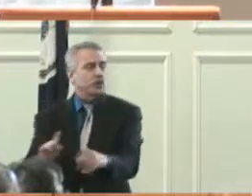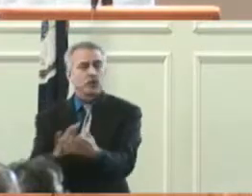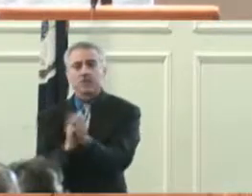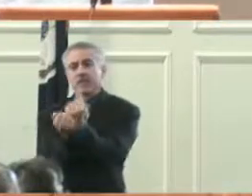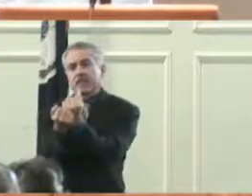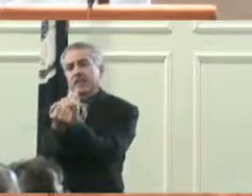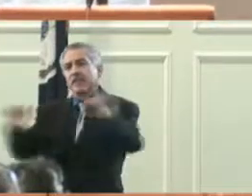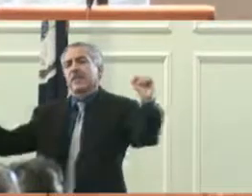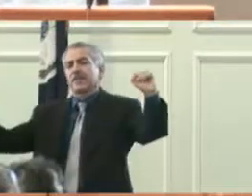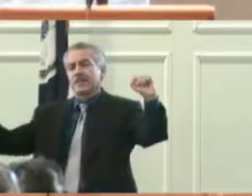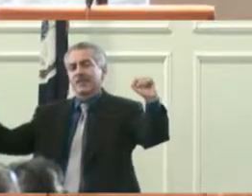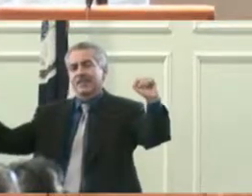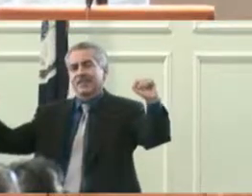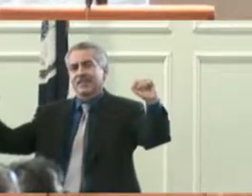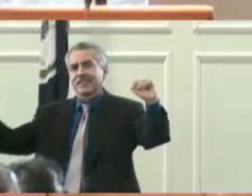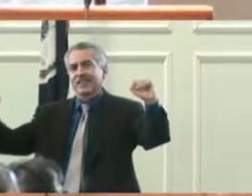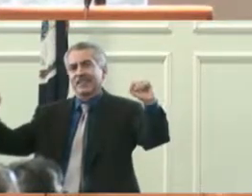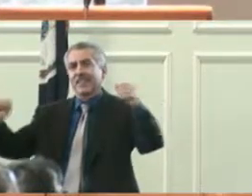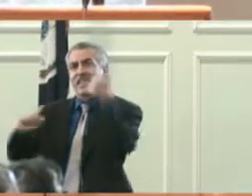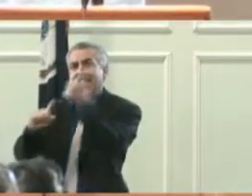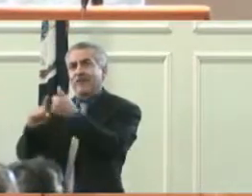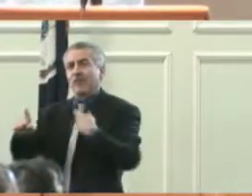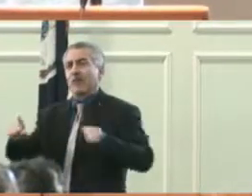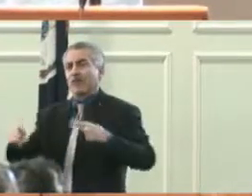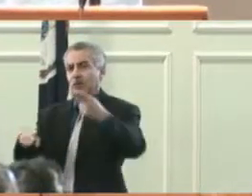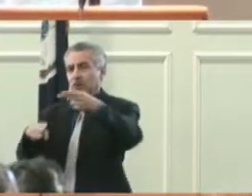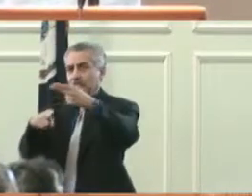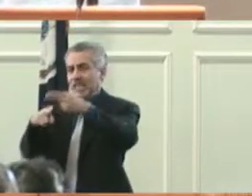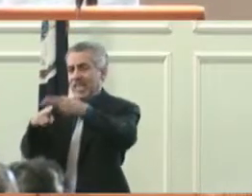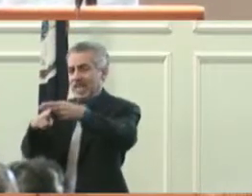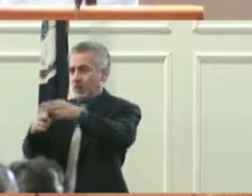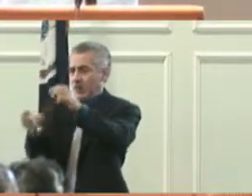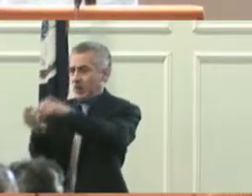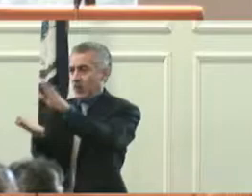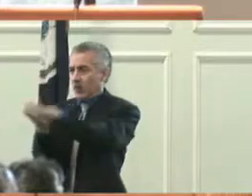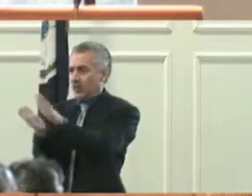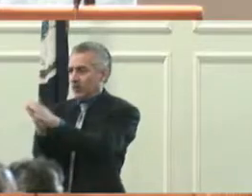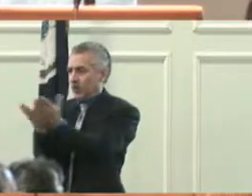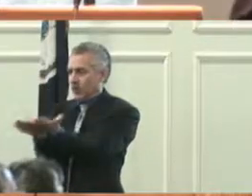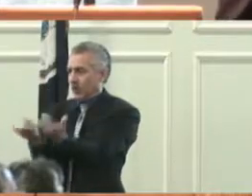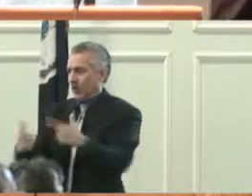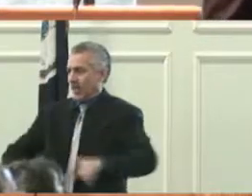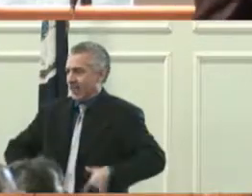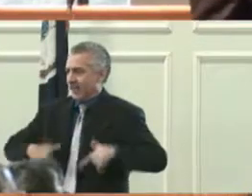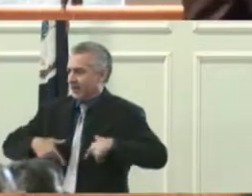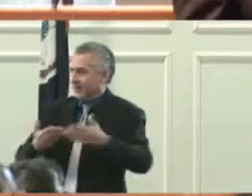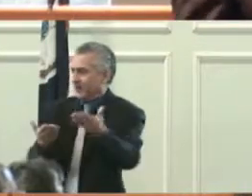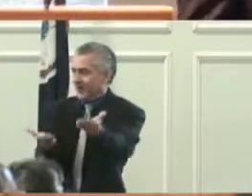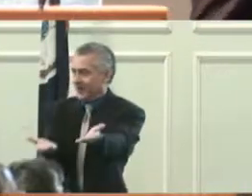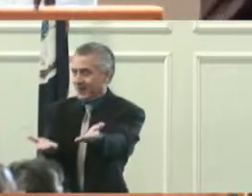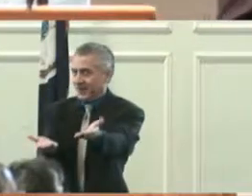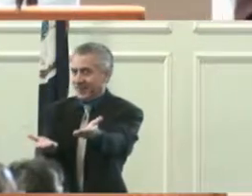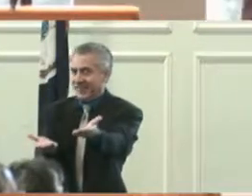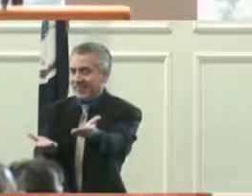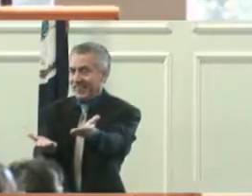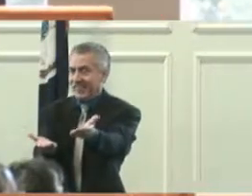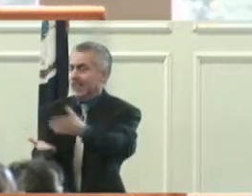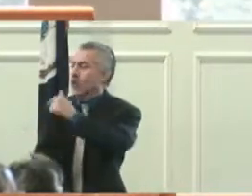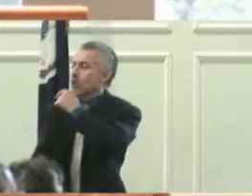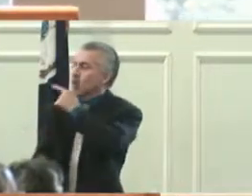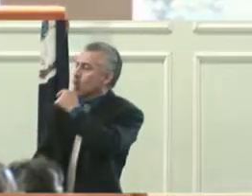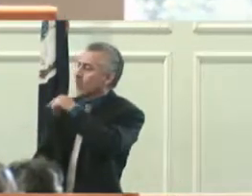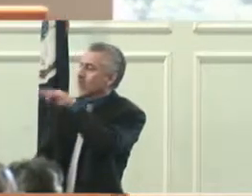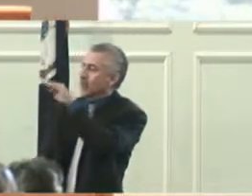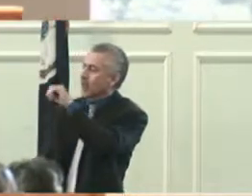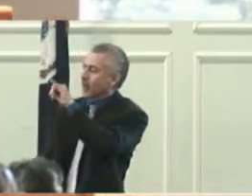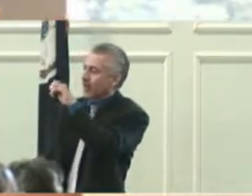delivered, everyone who is found written in the book. Now, it describes for us Michael. Question is, who is Michael? We looked at